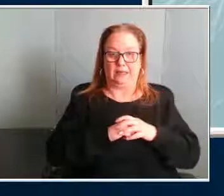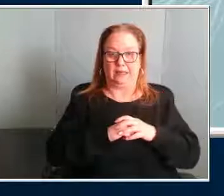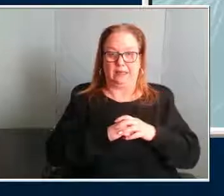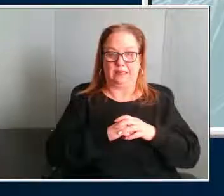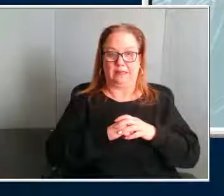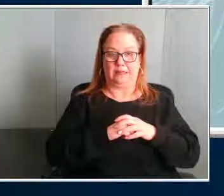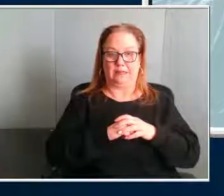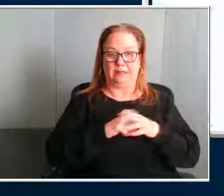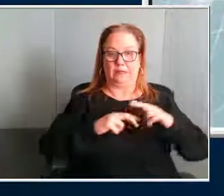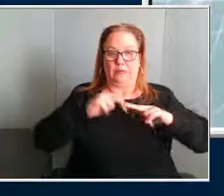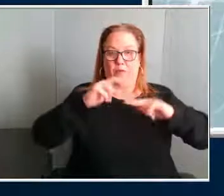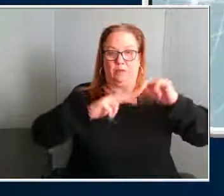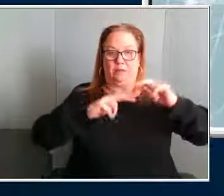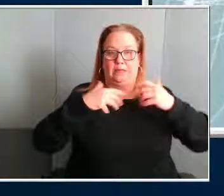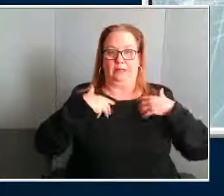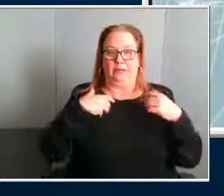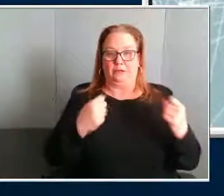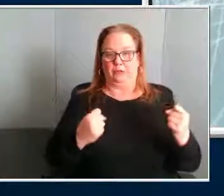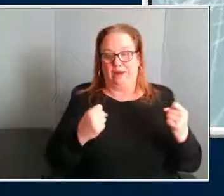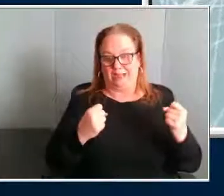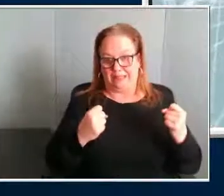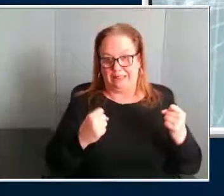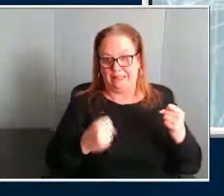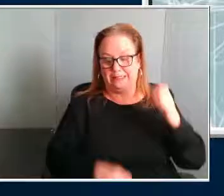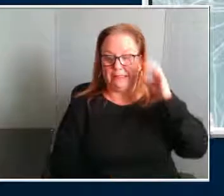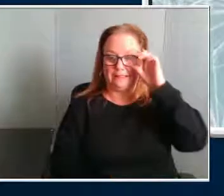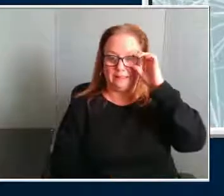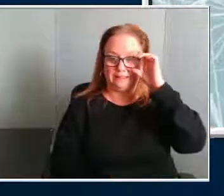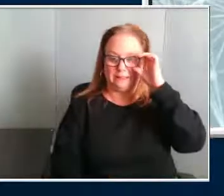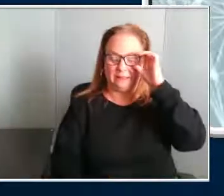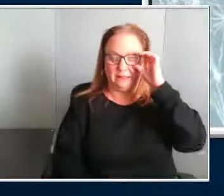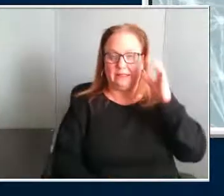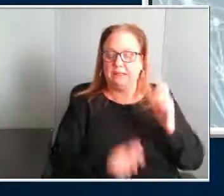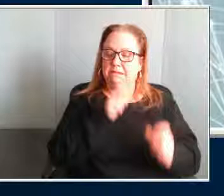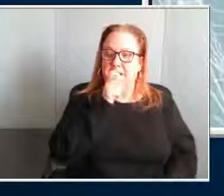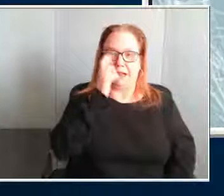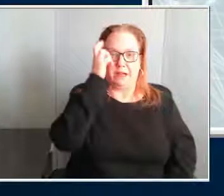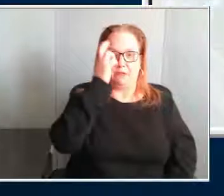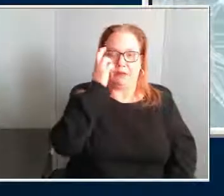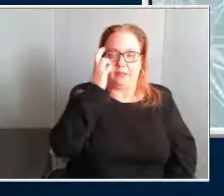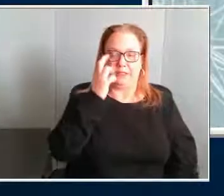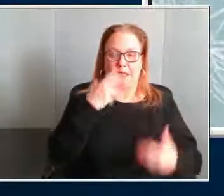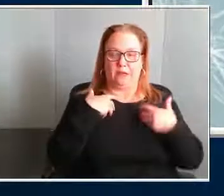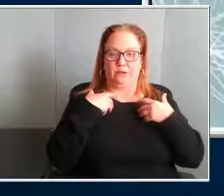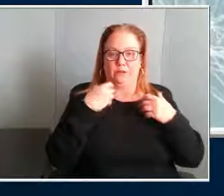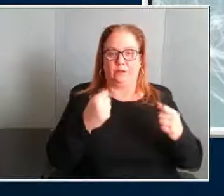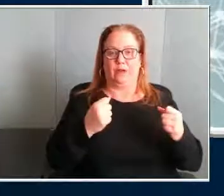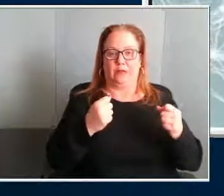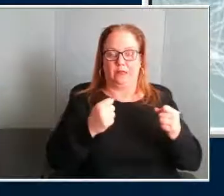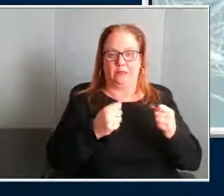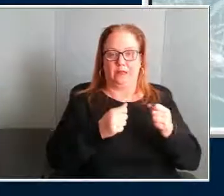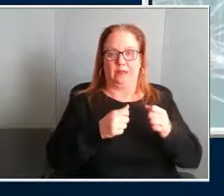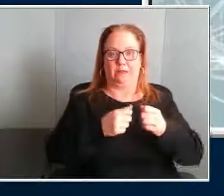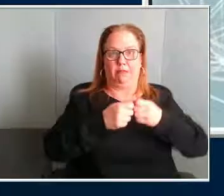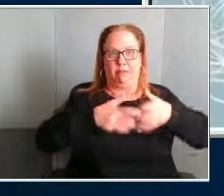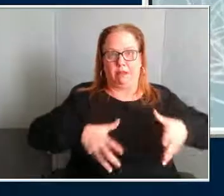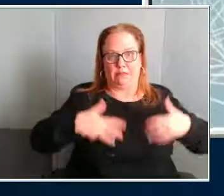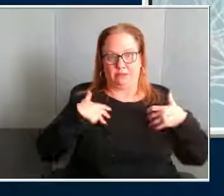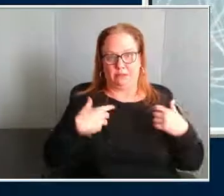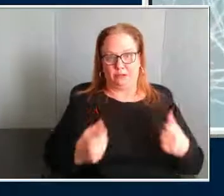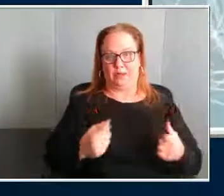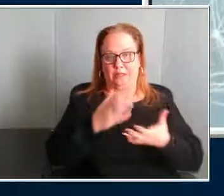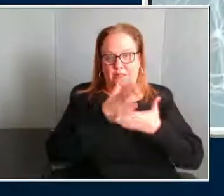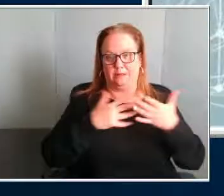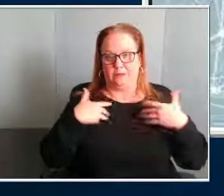So it was building up the strength. I didn't realize how much strength I had lost, but